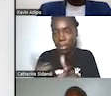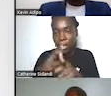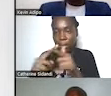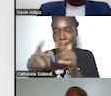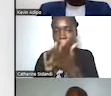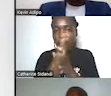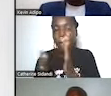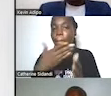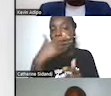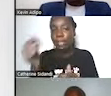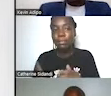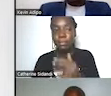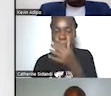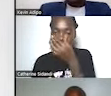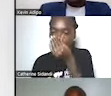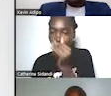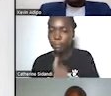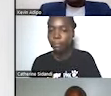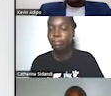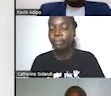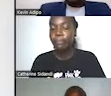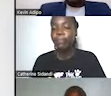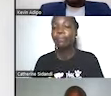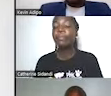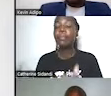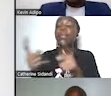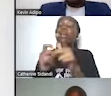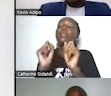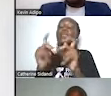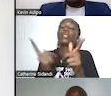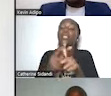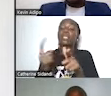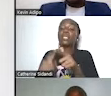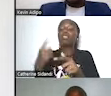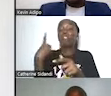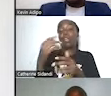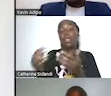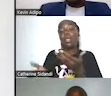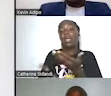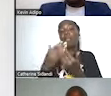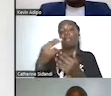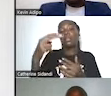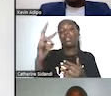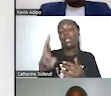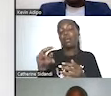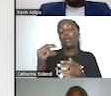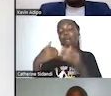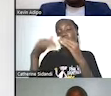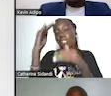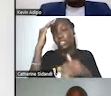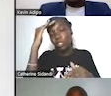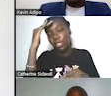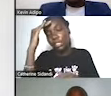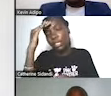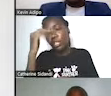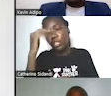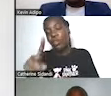Yeah. Okay, now and just out of helping the HR professionals who are here, give us just